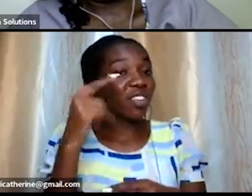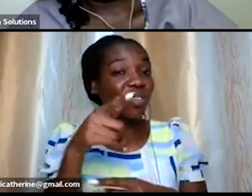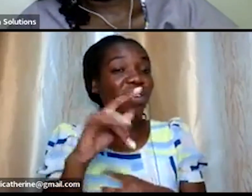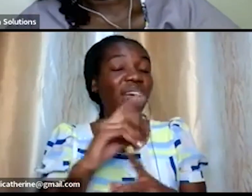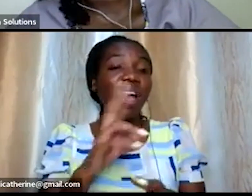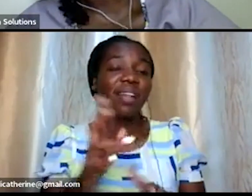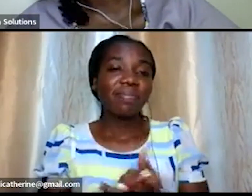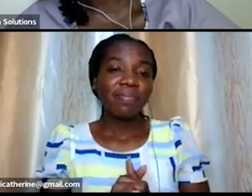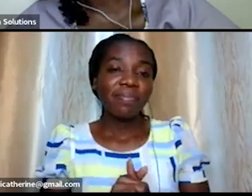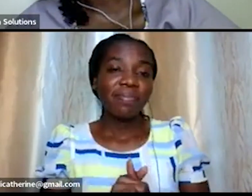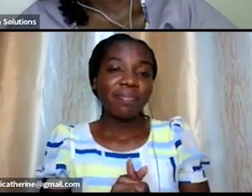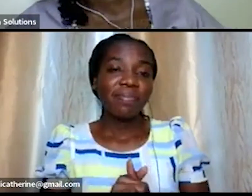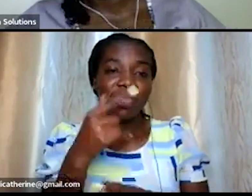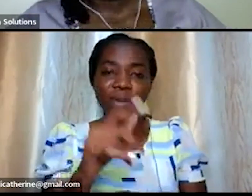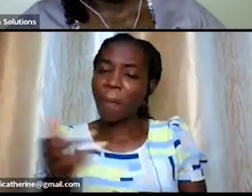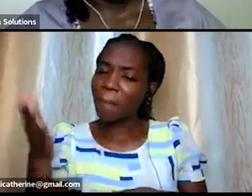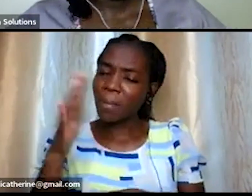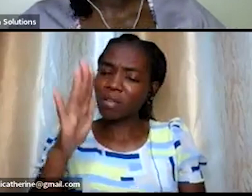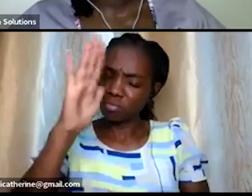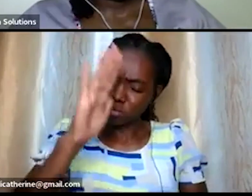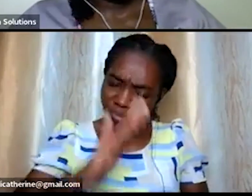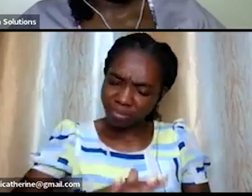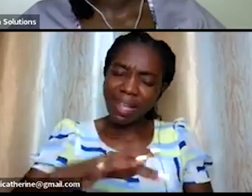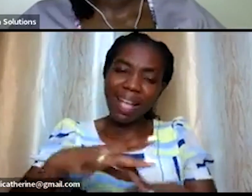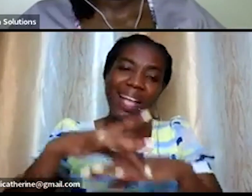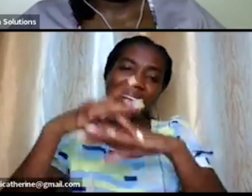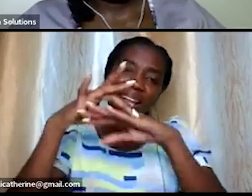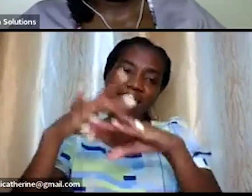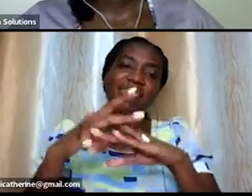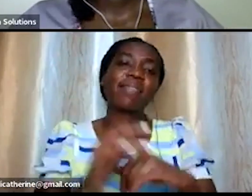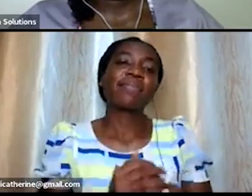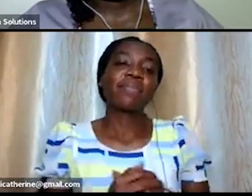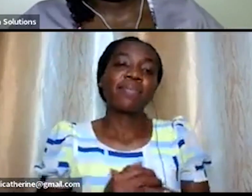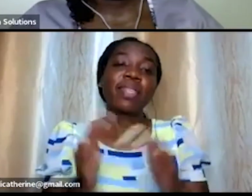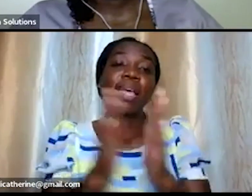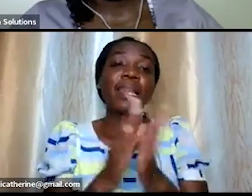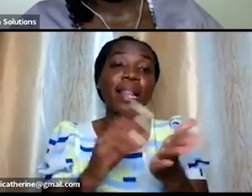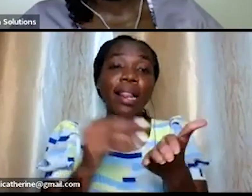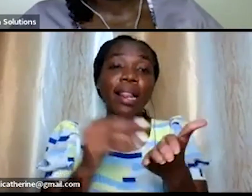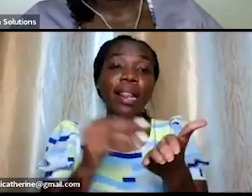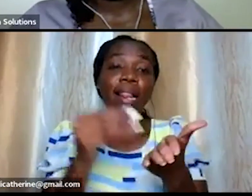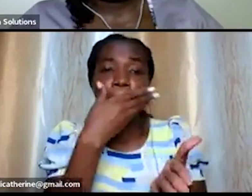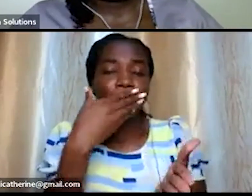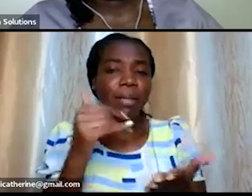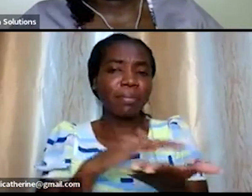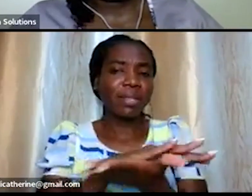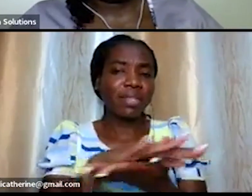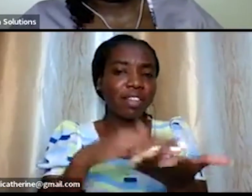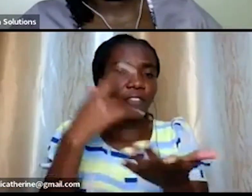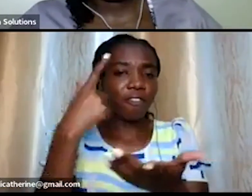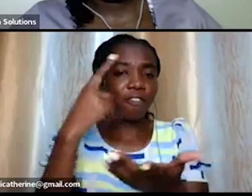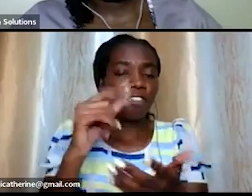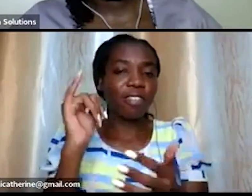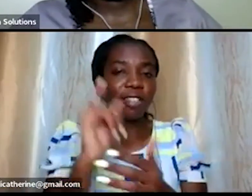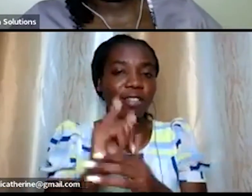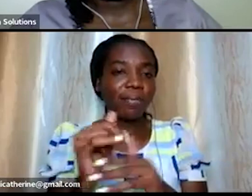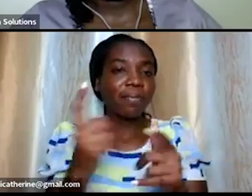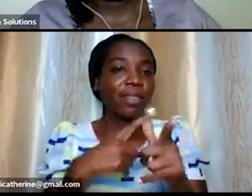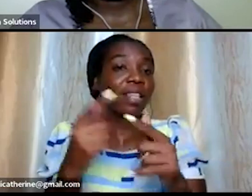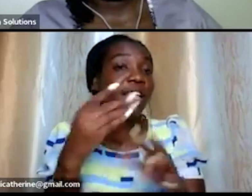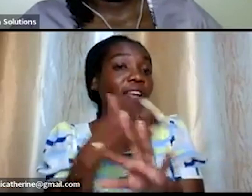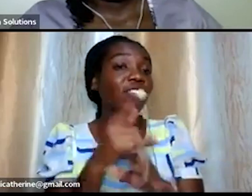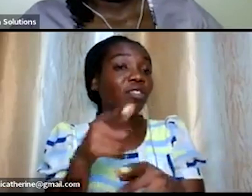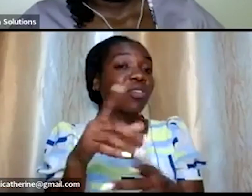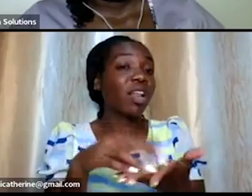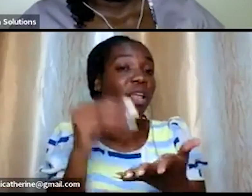yourself. Come back down to earth. Get off your high horses and learn the basics of that trade. Once you've learned the basics, know